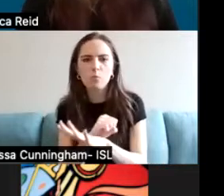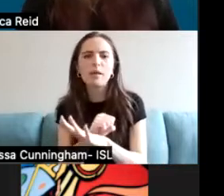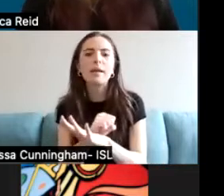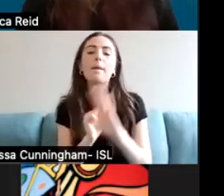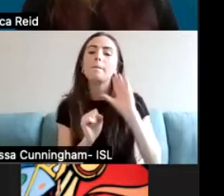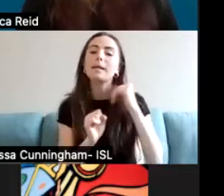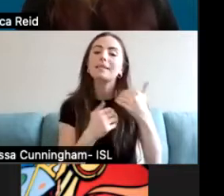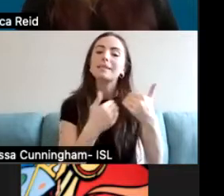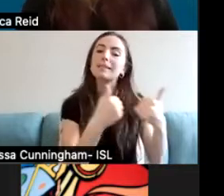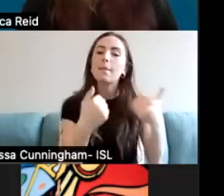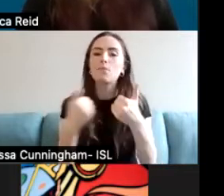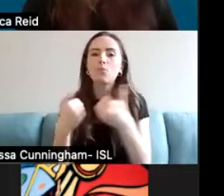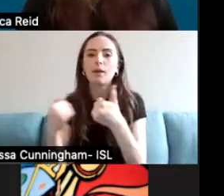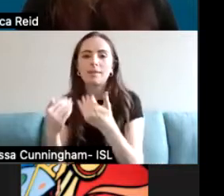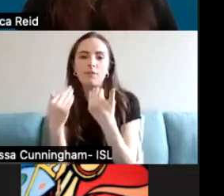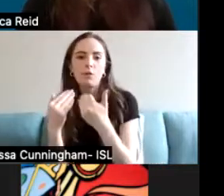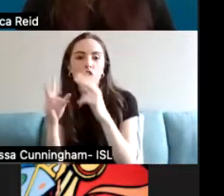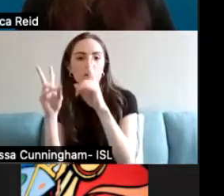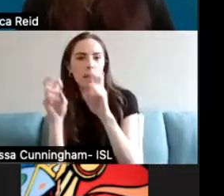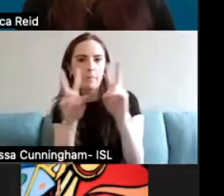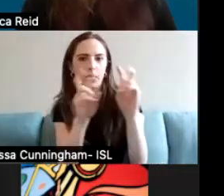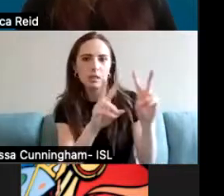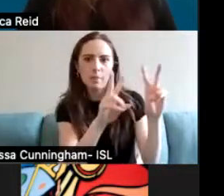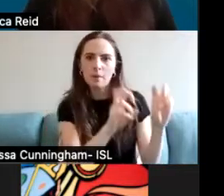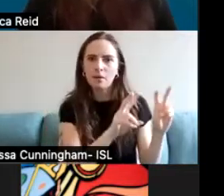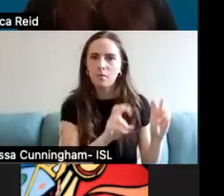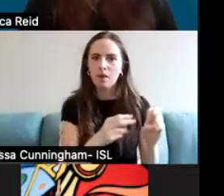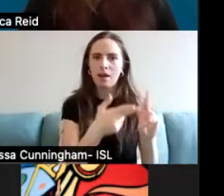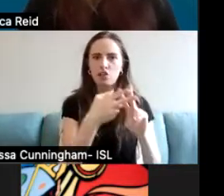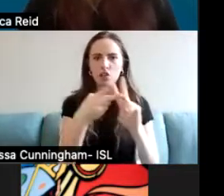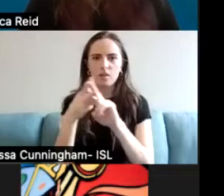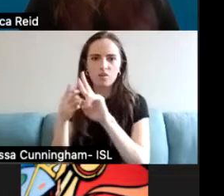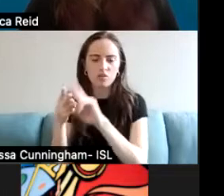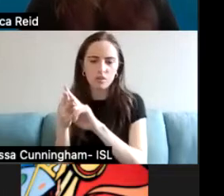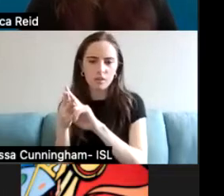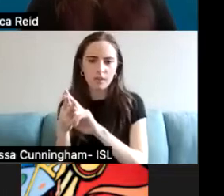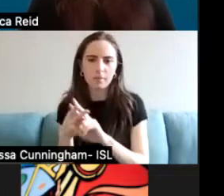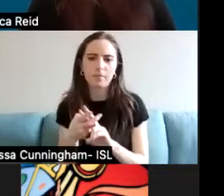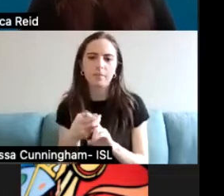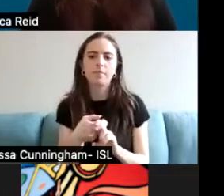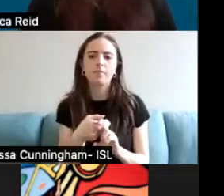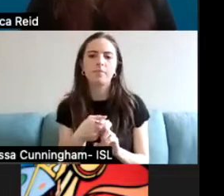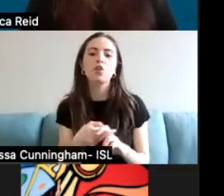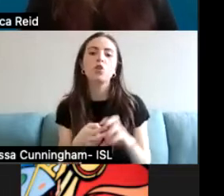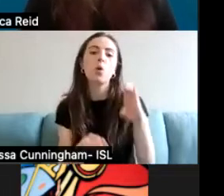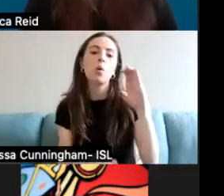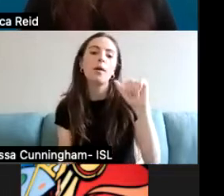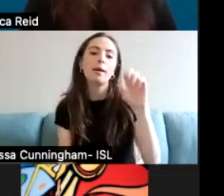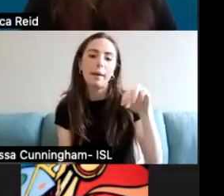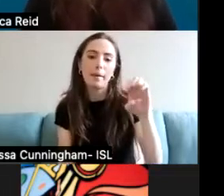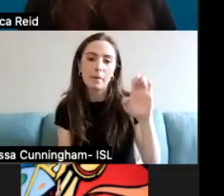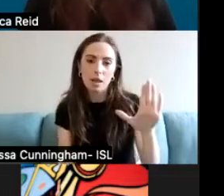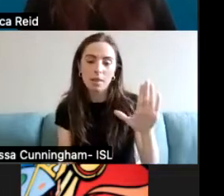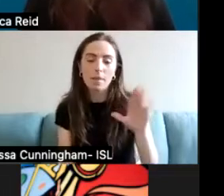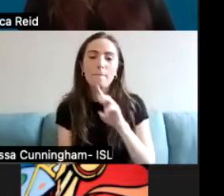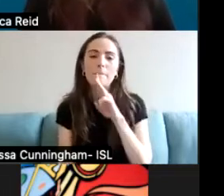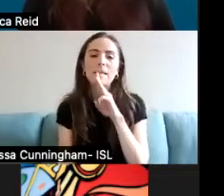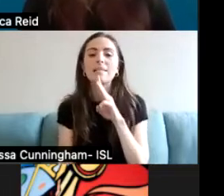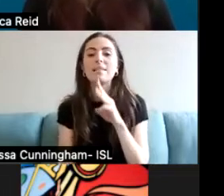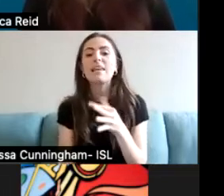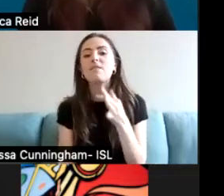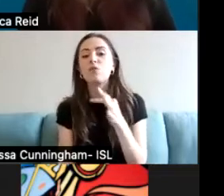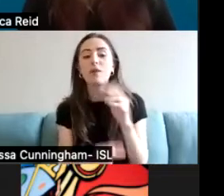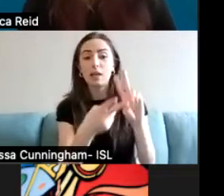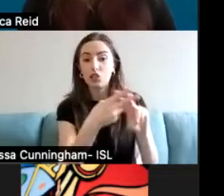topic. So it's called camel case in your hashtags, which is where you capitalize the first letter of each word if you have